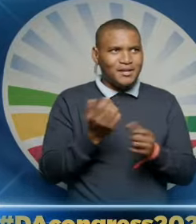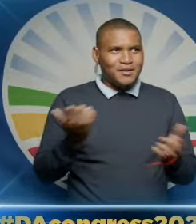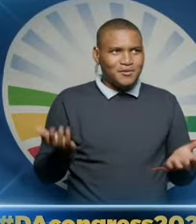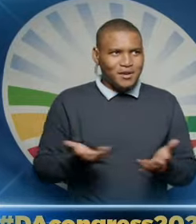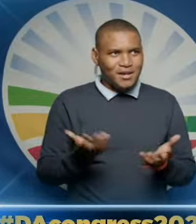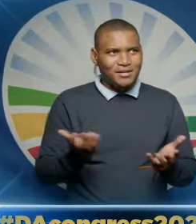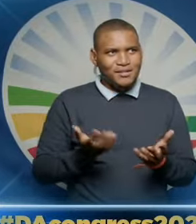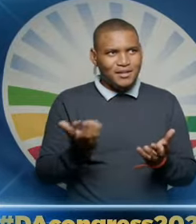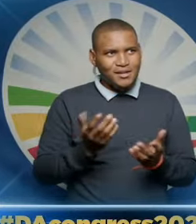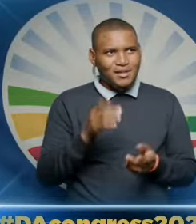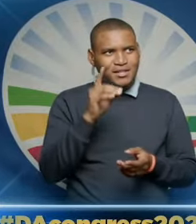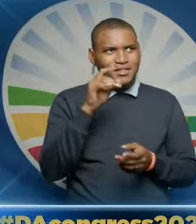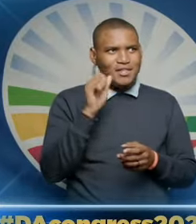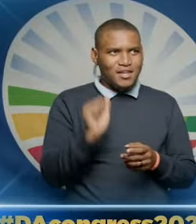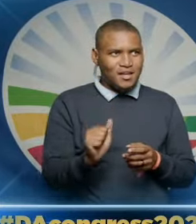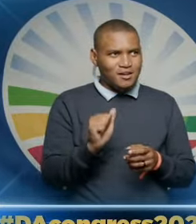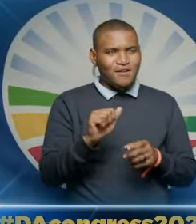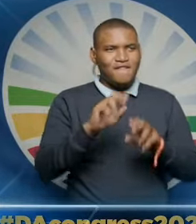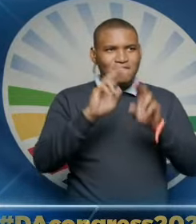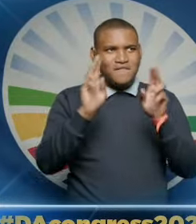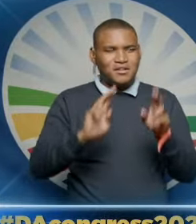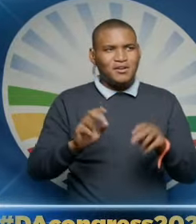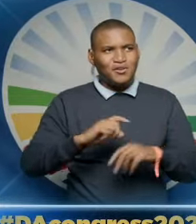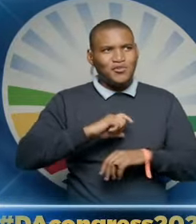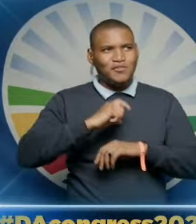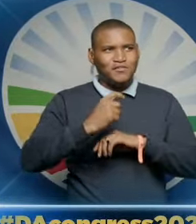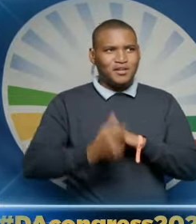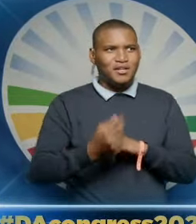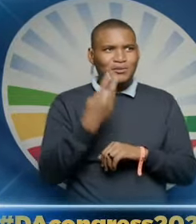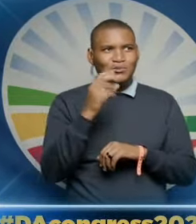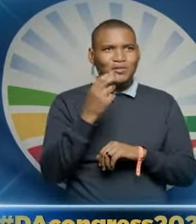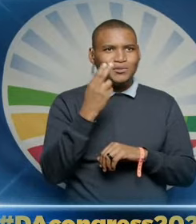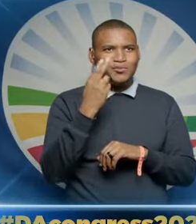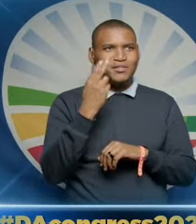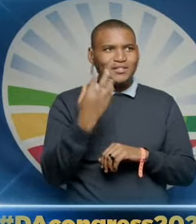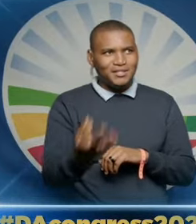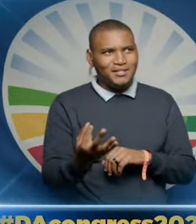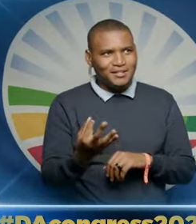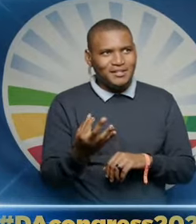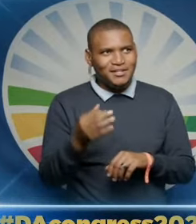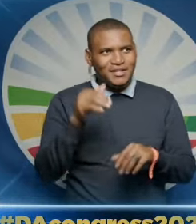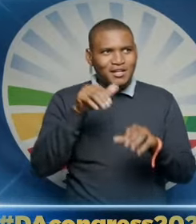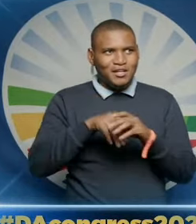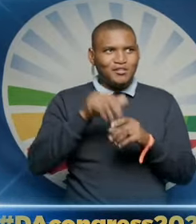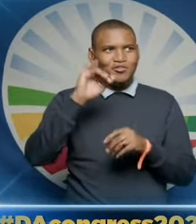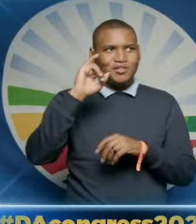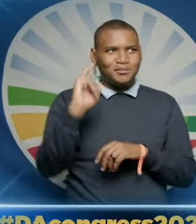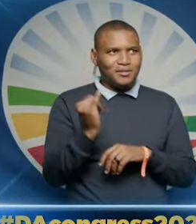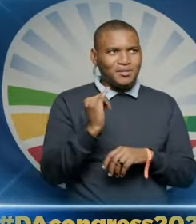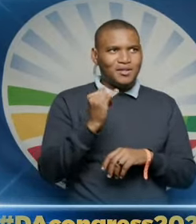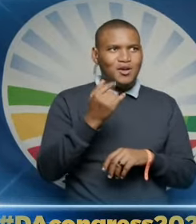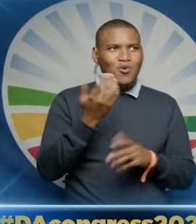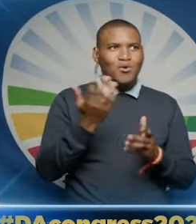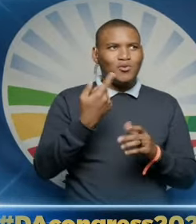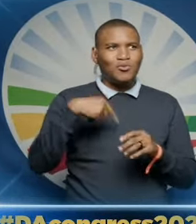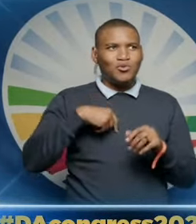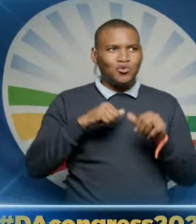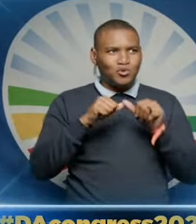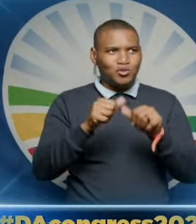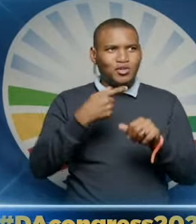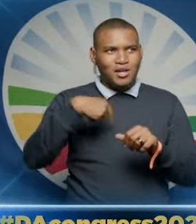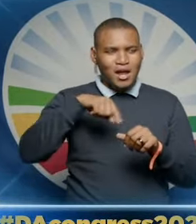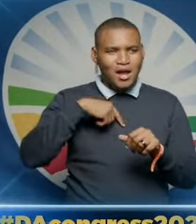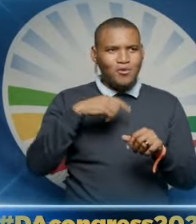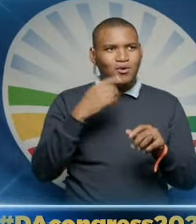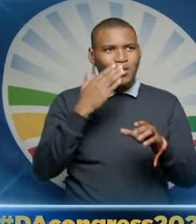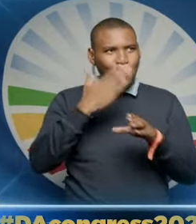here at the DA's Federal Congress 2023 in Johannesburg, where we continue our mission